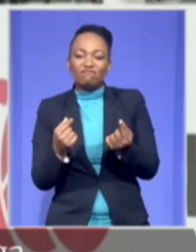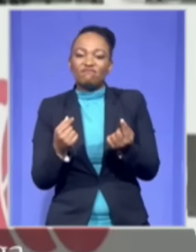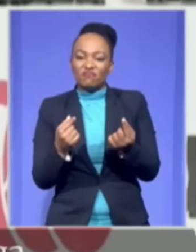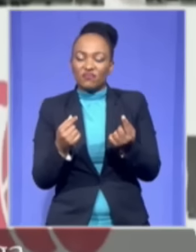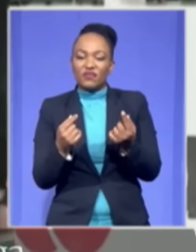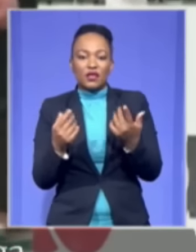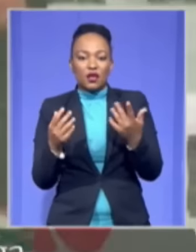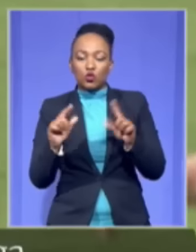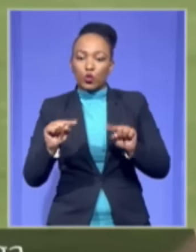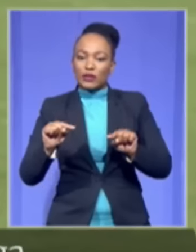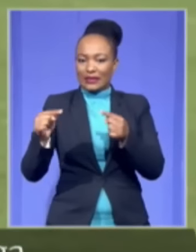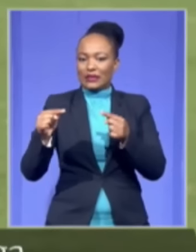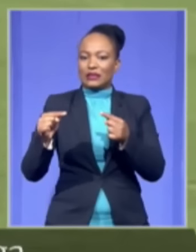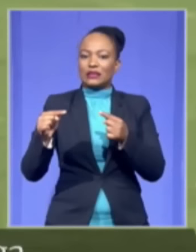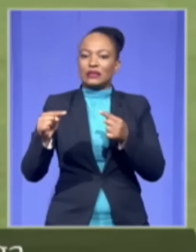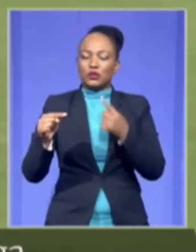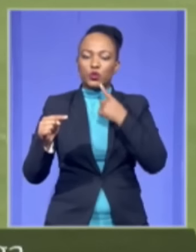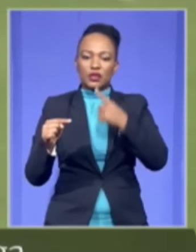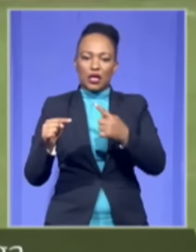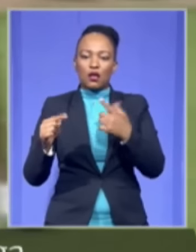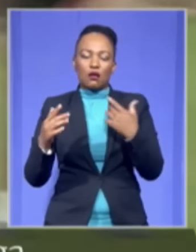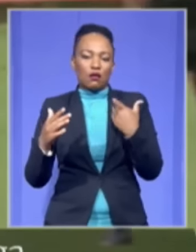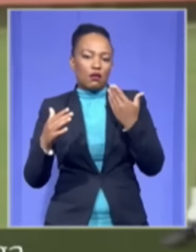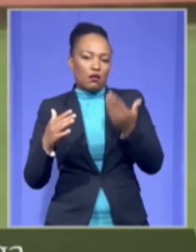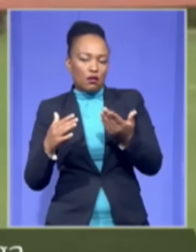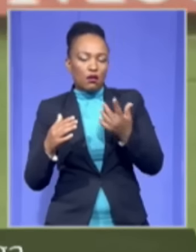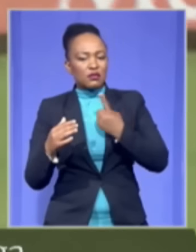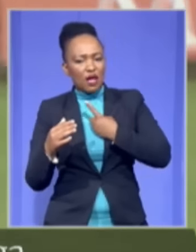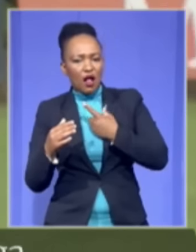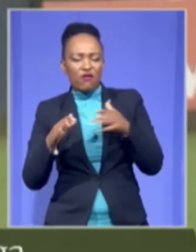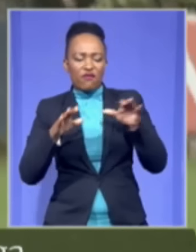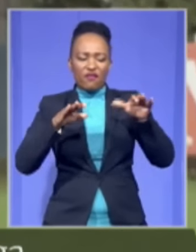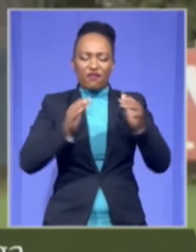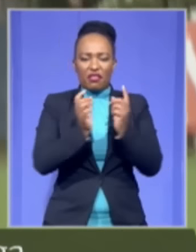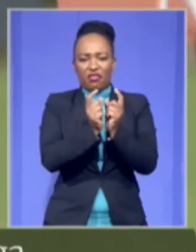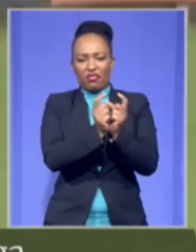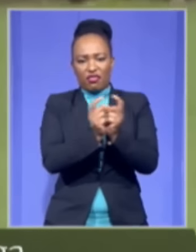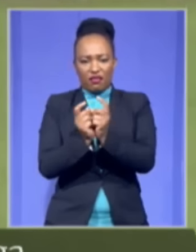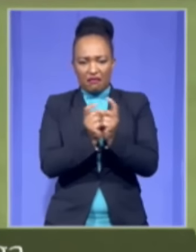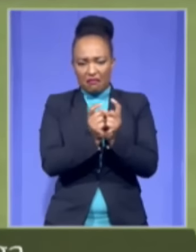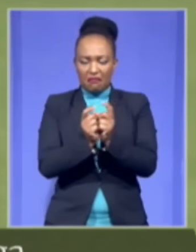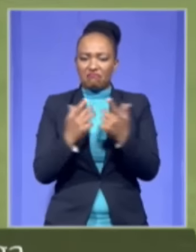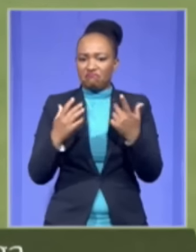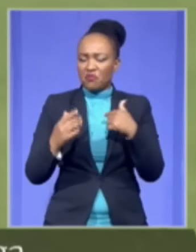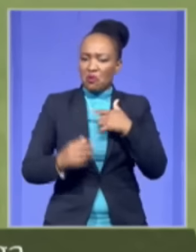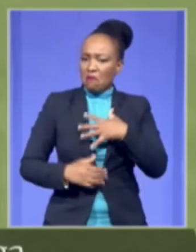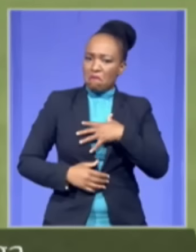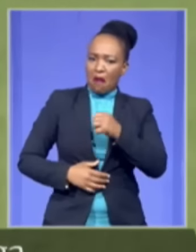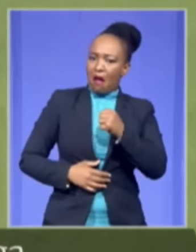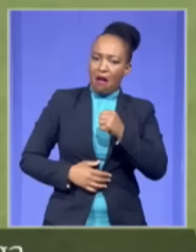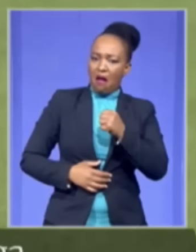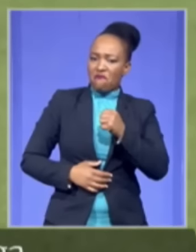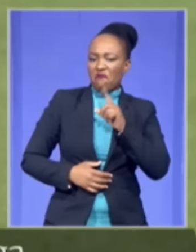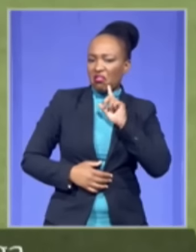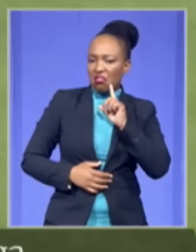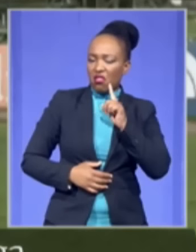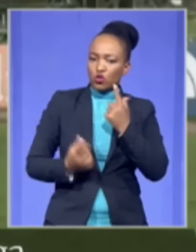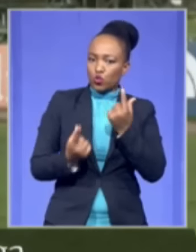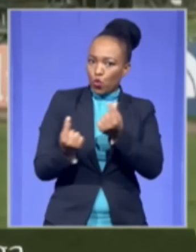room afterwards and say what we played within ourselves, or we weren't brave enough to try something or to do